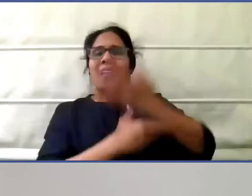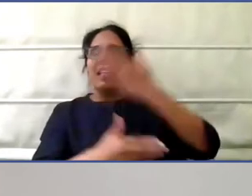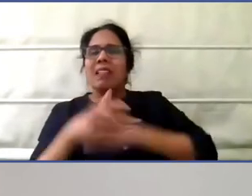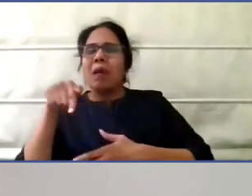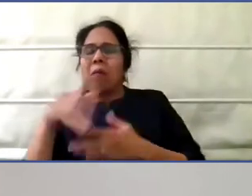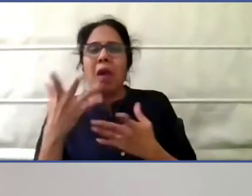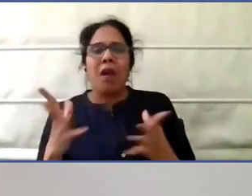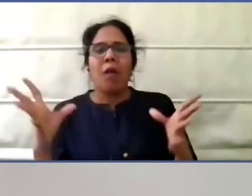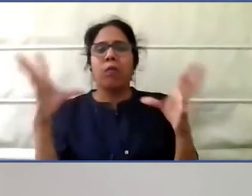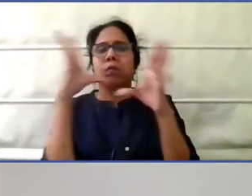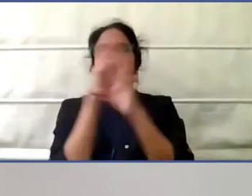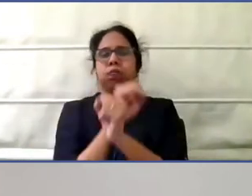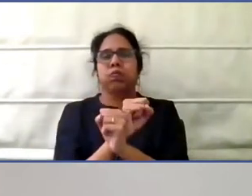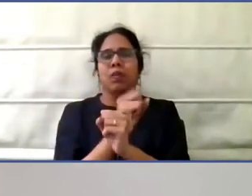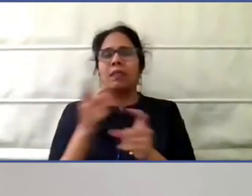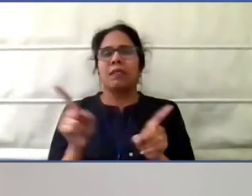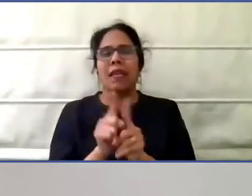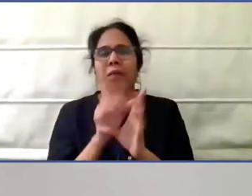very hidden.